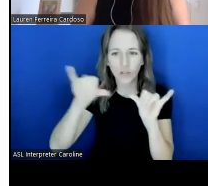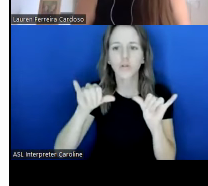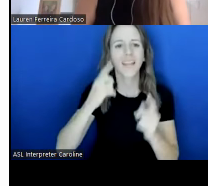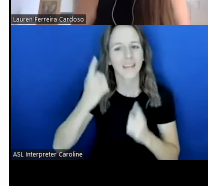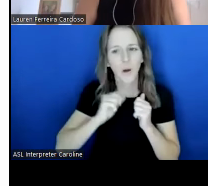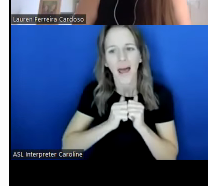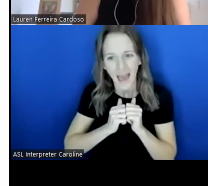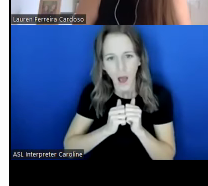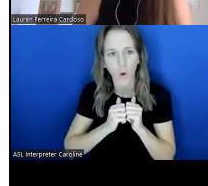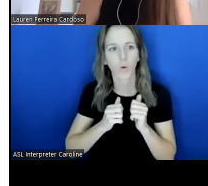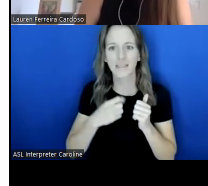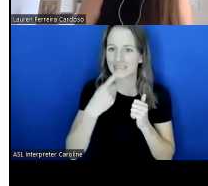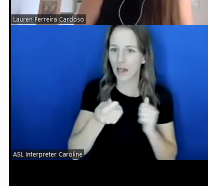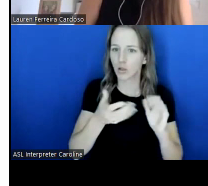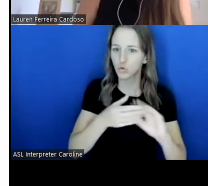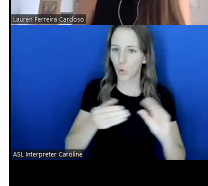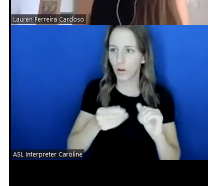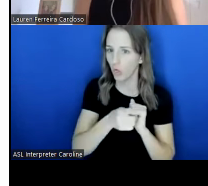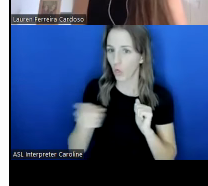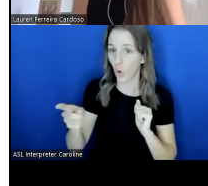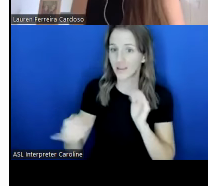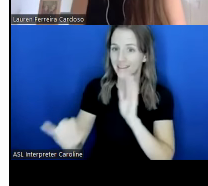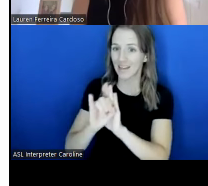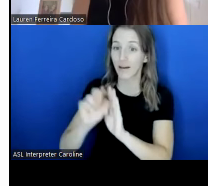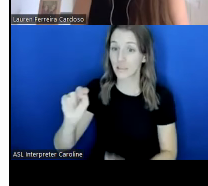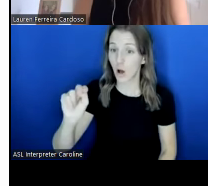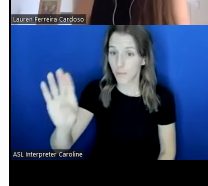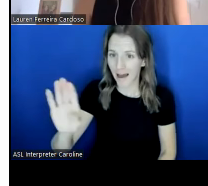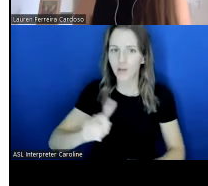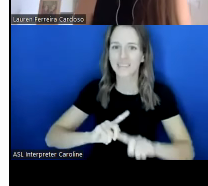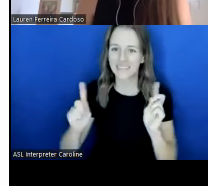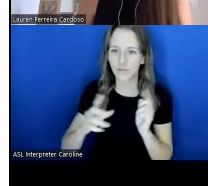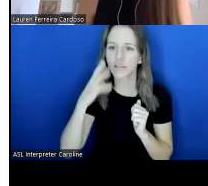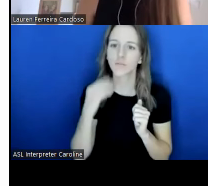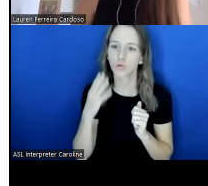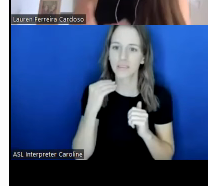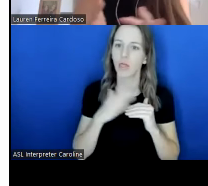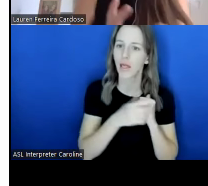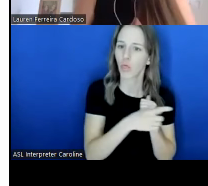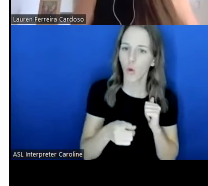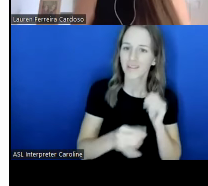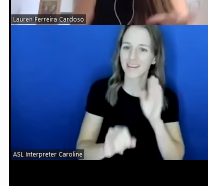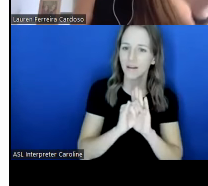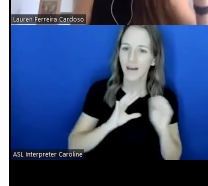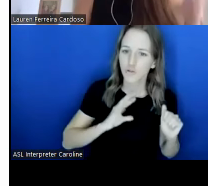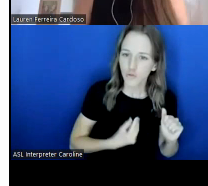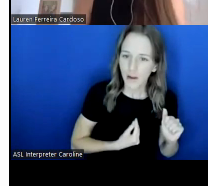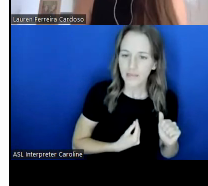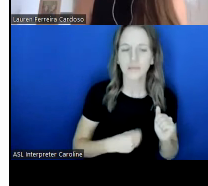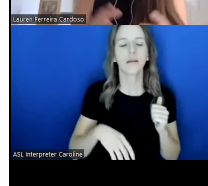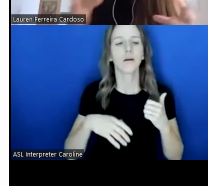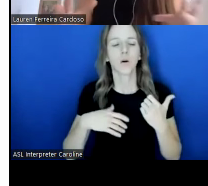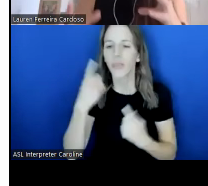about folks who identify as non-binary, which is different than the experiences of people who identify as transgender, or, you know, thinking about